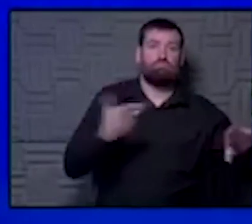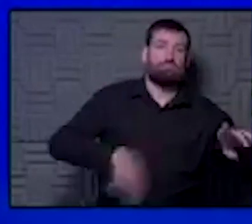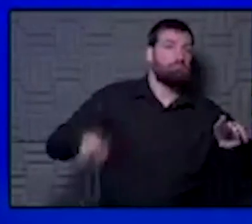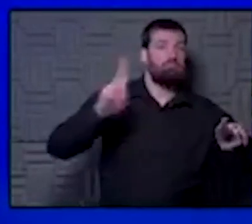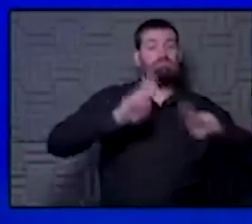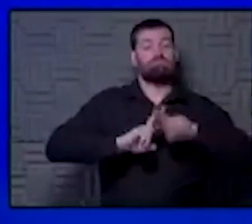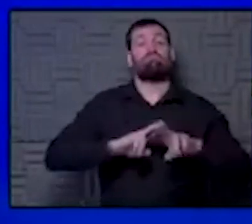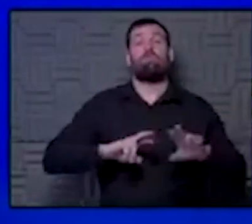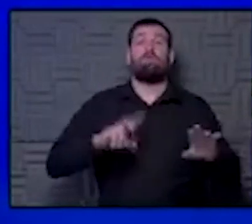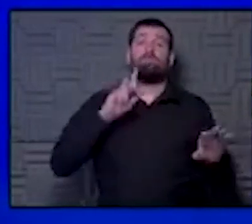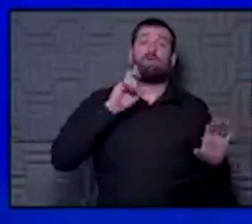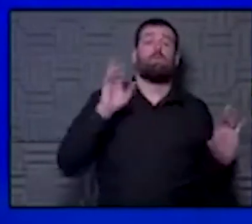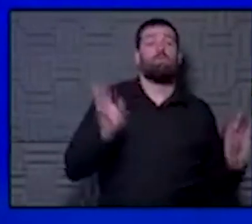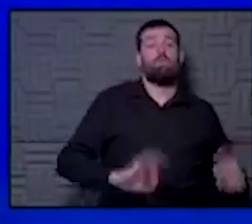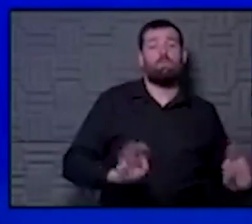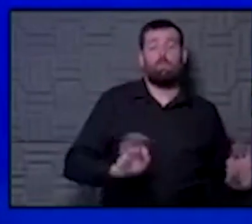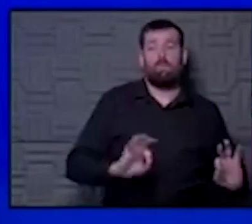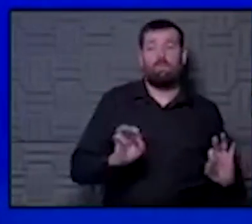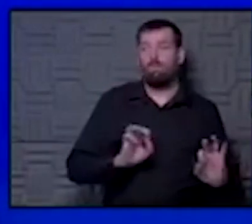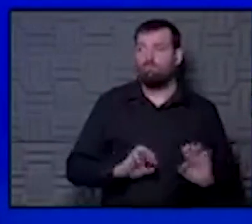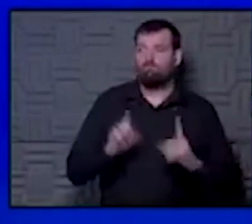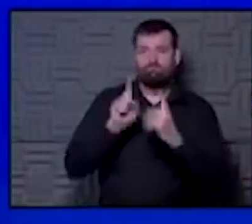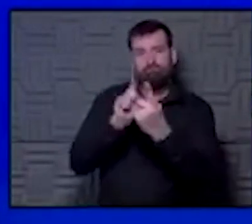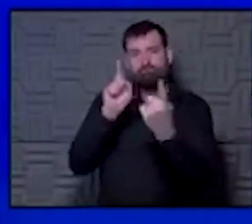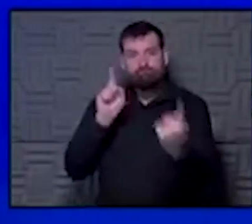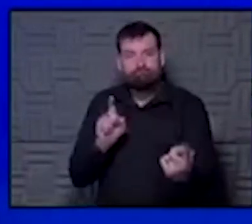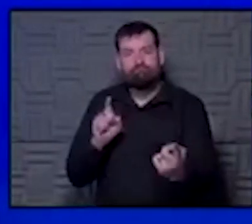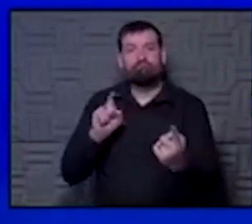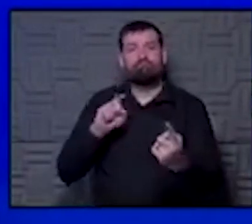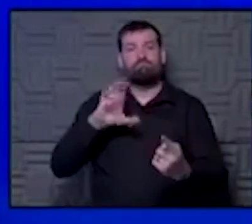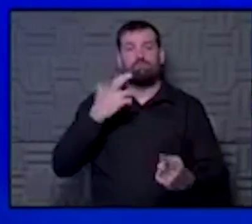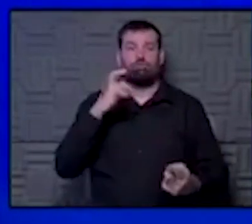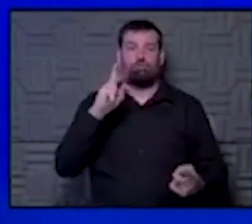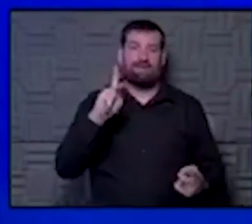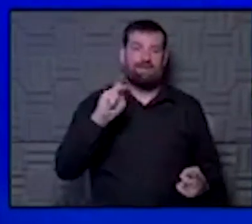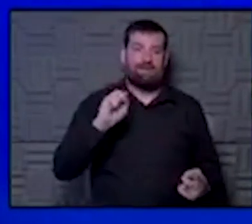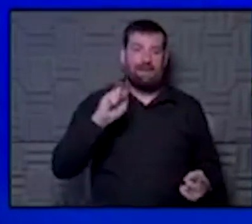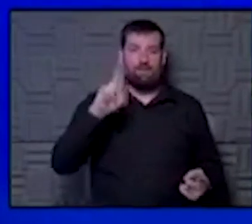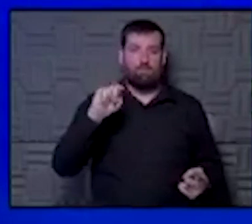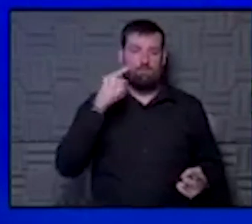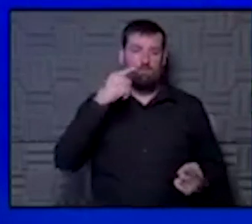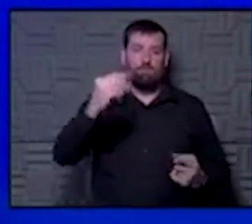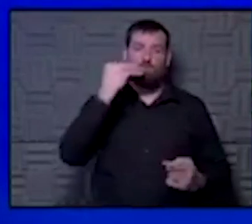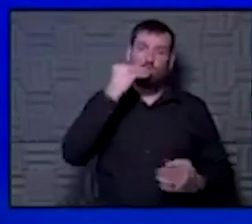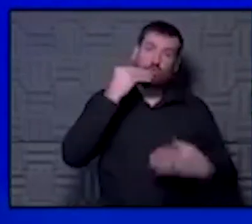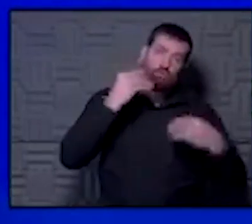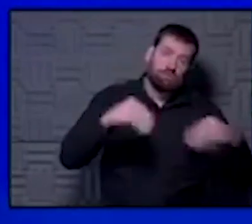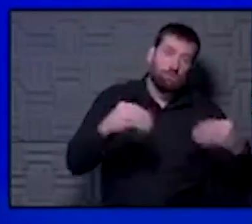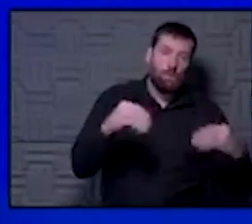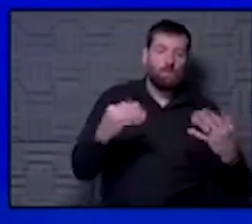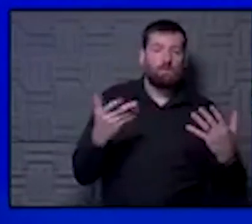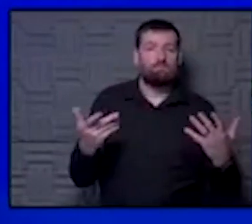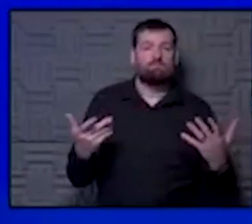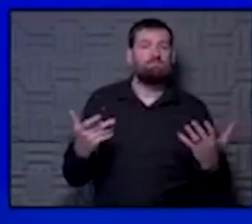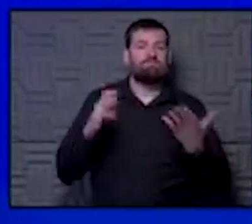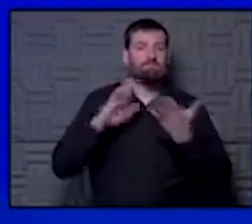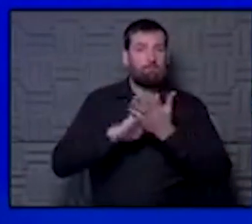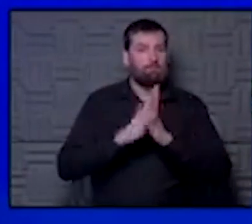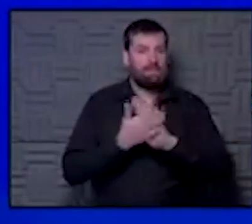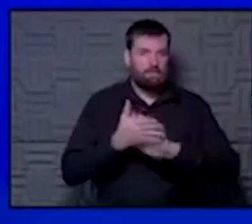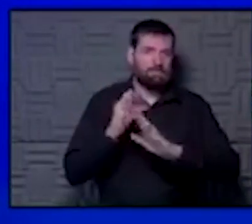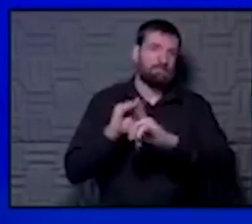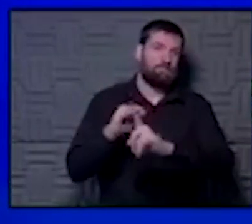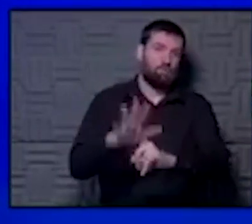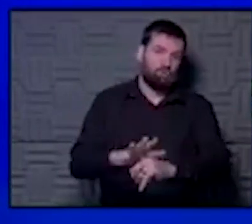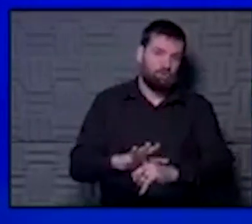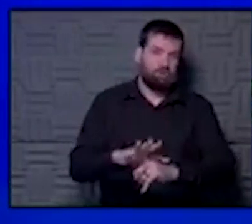casual thing you don't think is a big deal, like I'm standing across from somebody in the checkout line at the grocery store for 10 minutes for whatever reason, that suddenly becomes an